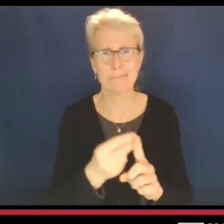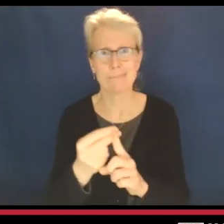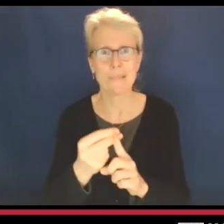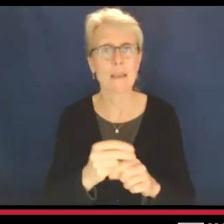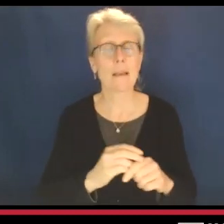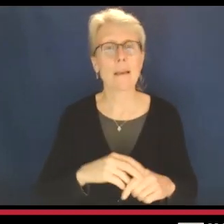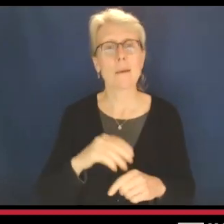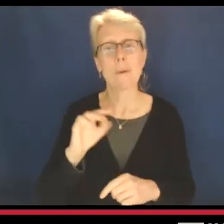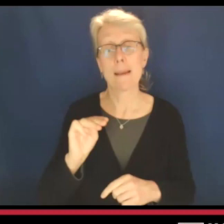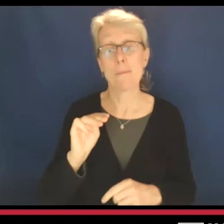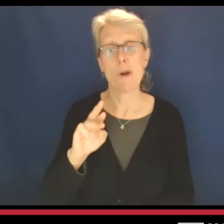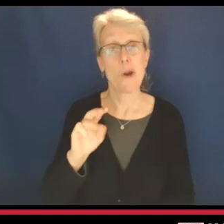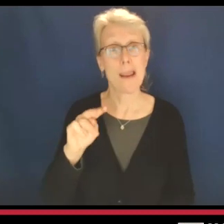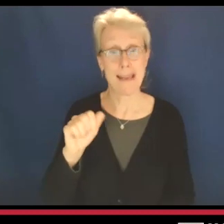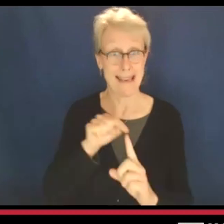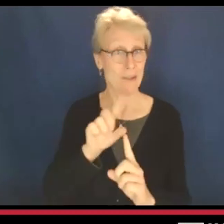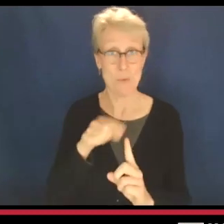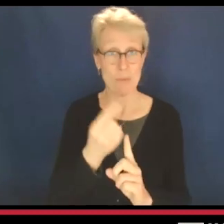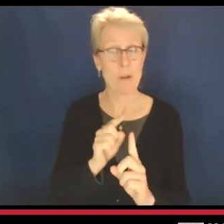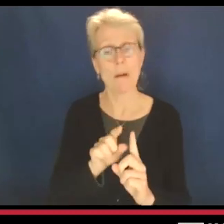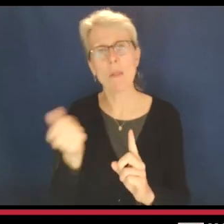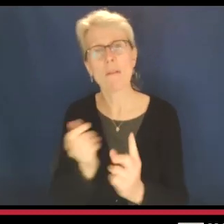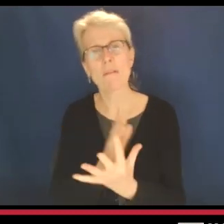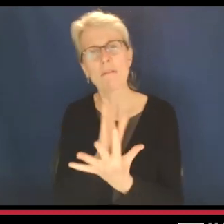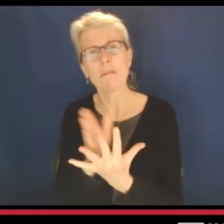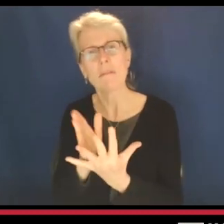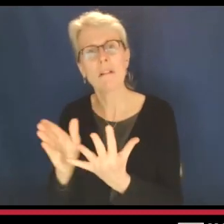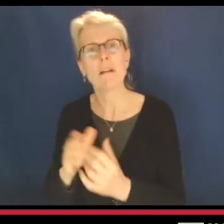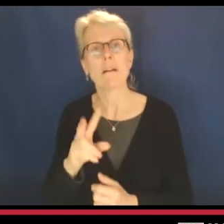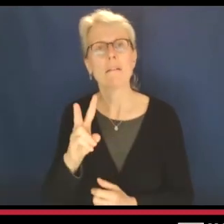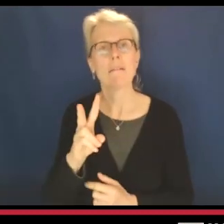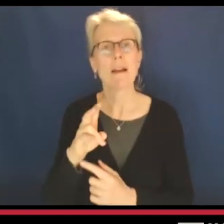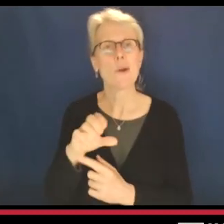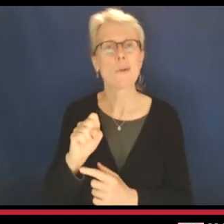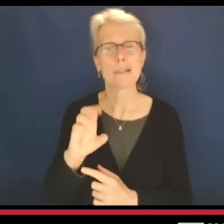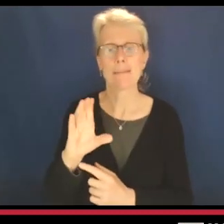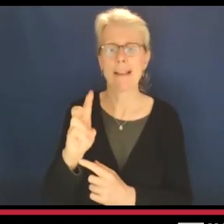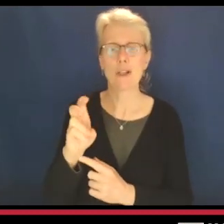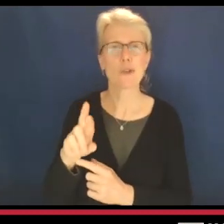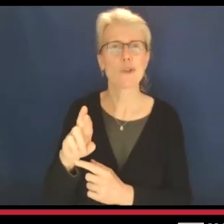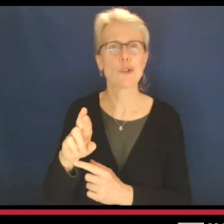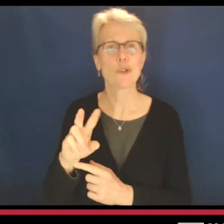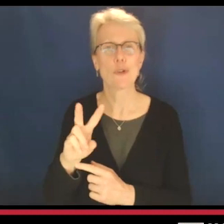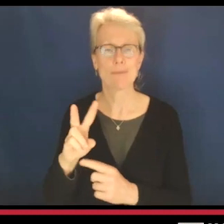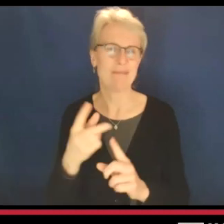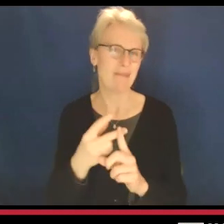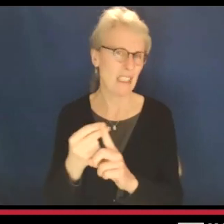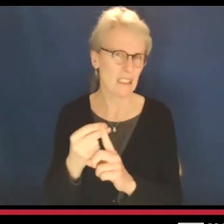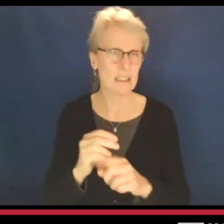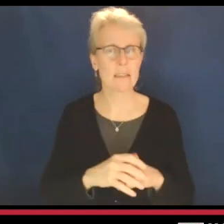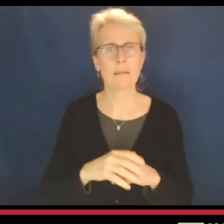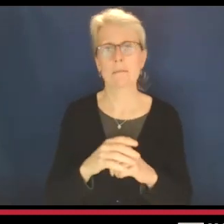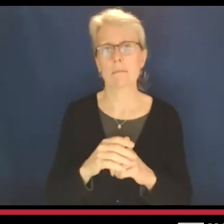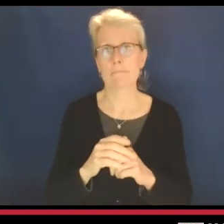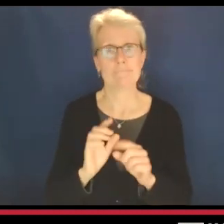variations on mRNA. There are virus vector vaccines and other types of ways to